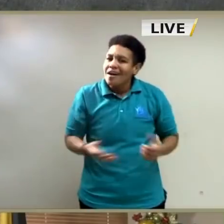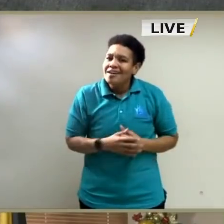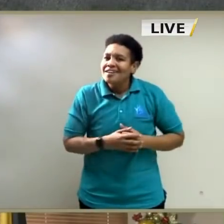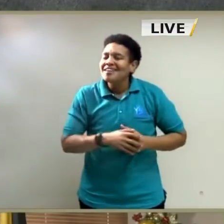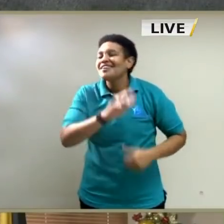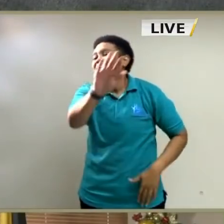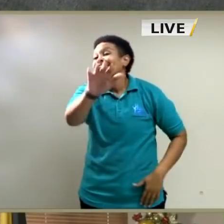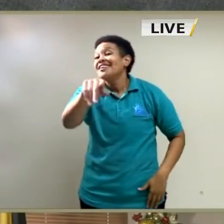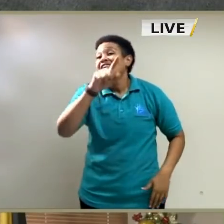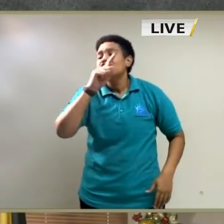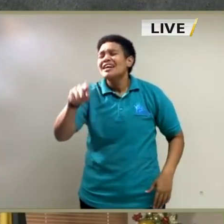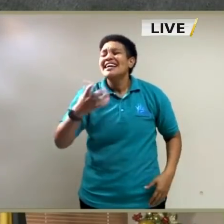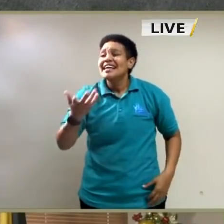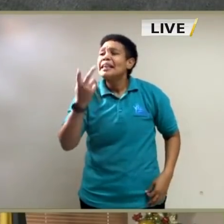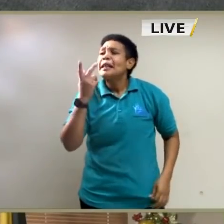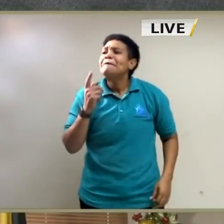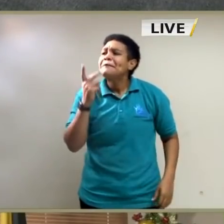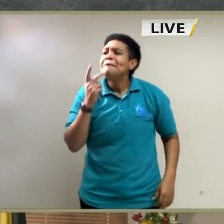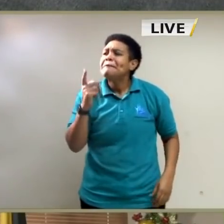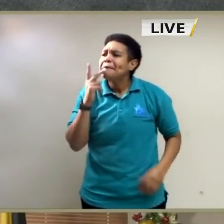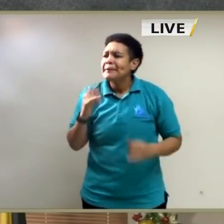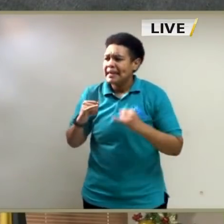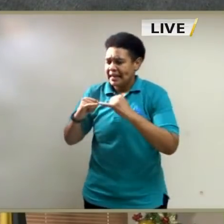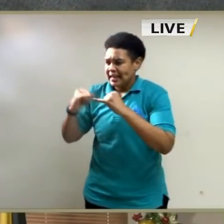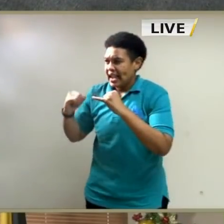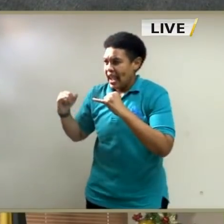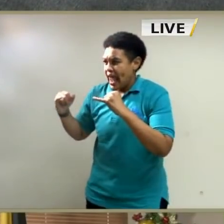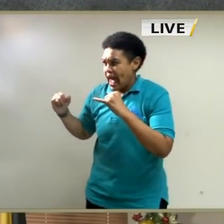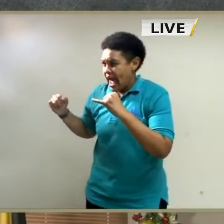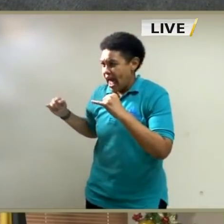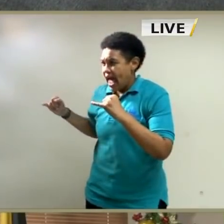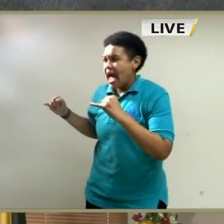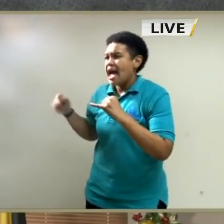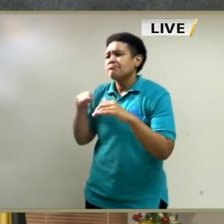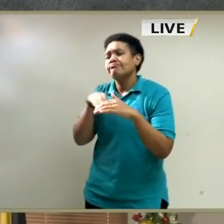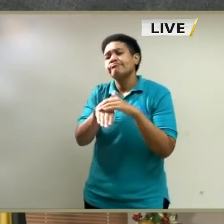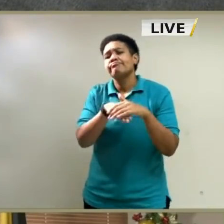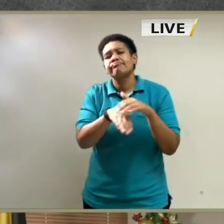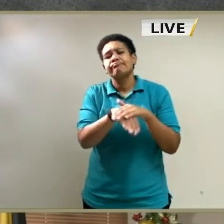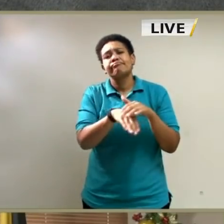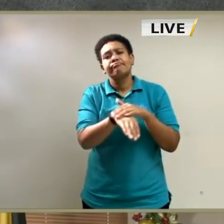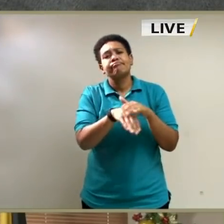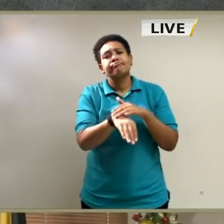So the pink line would give you the admissions, and the blue